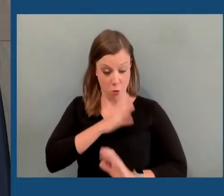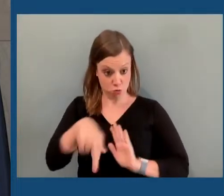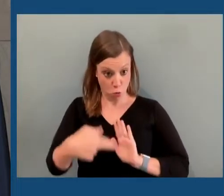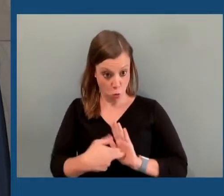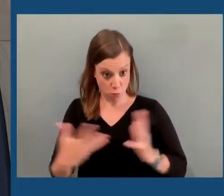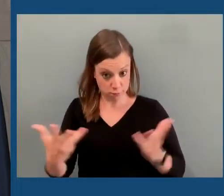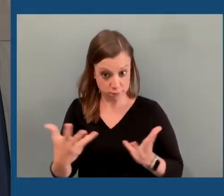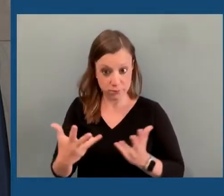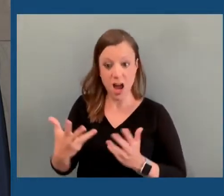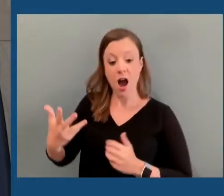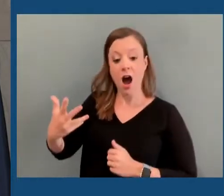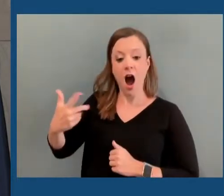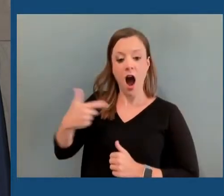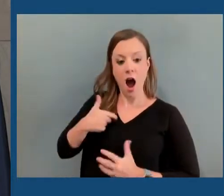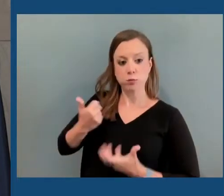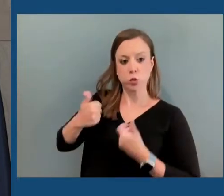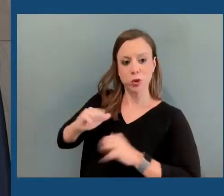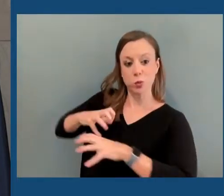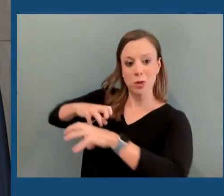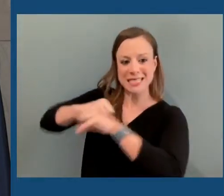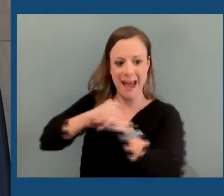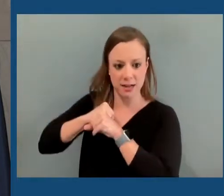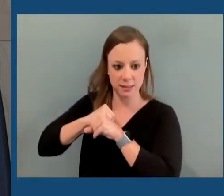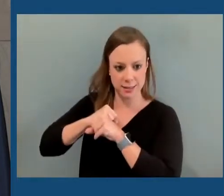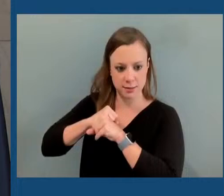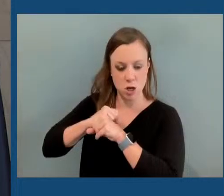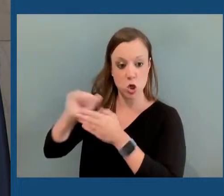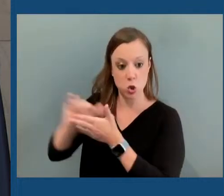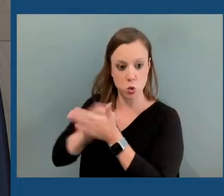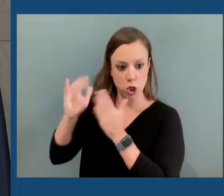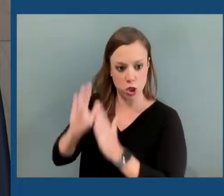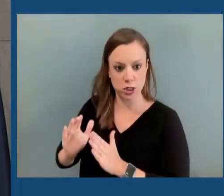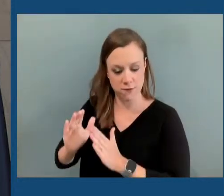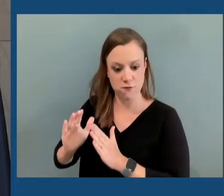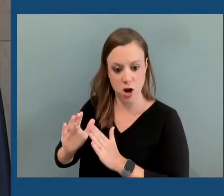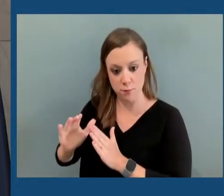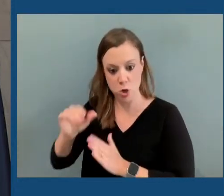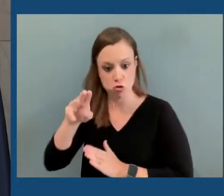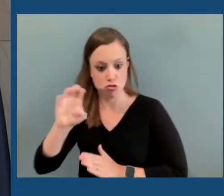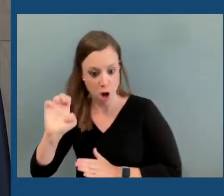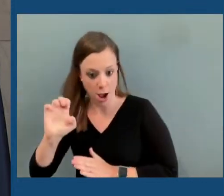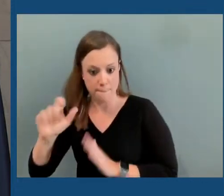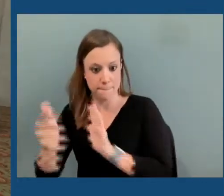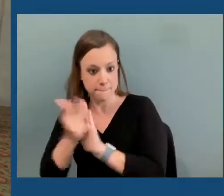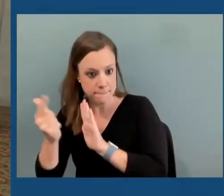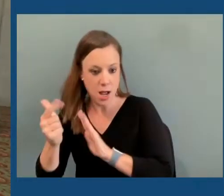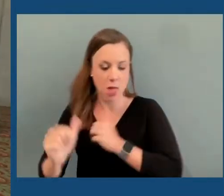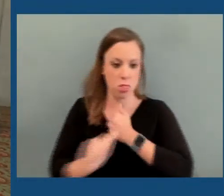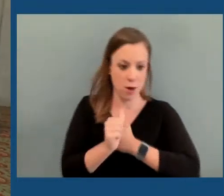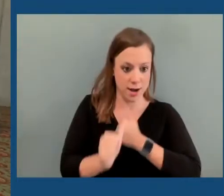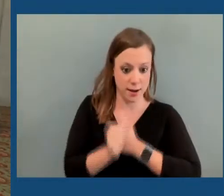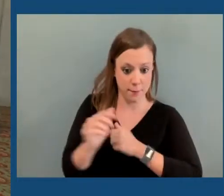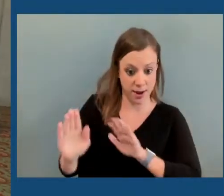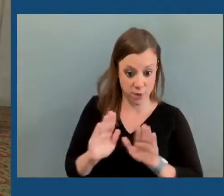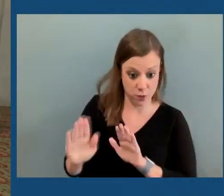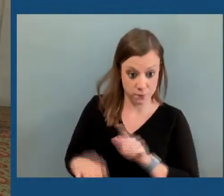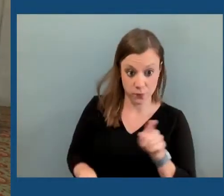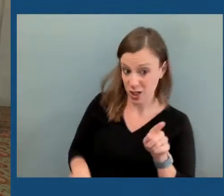threatening behavior. I need to find a path to do that. So you are considering protests in that